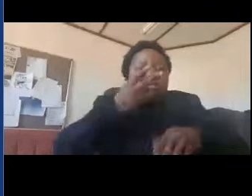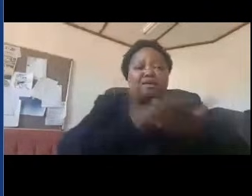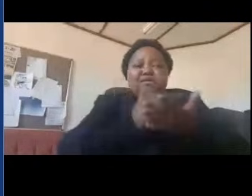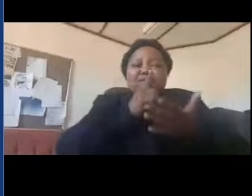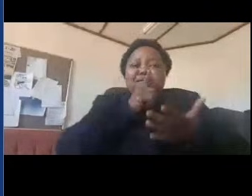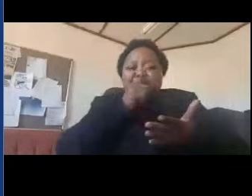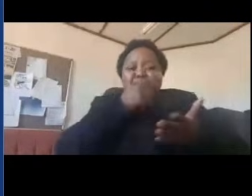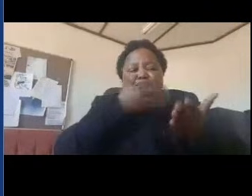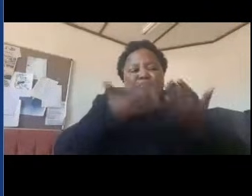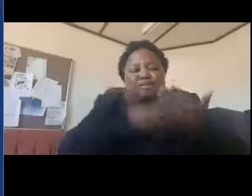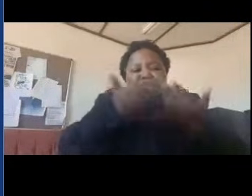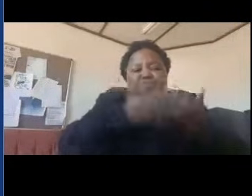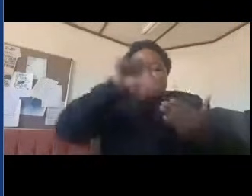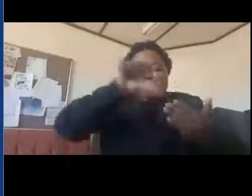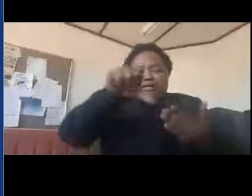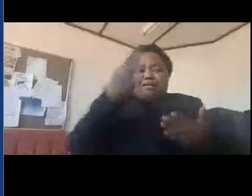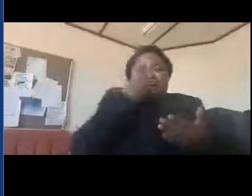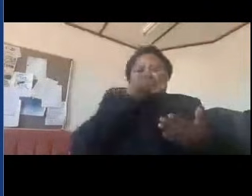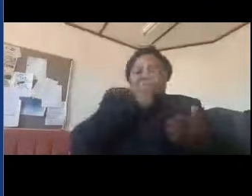it's their business?